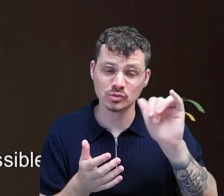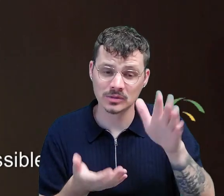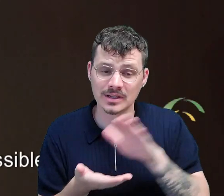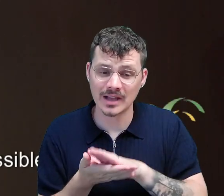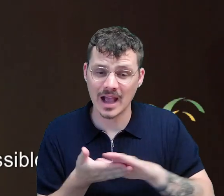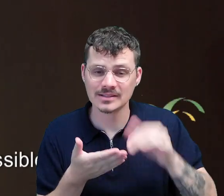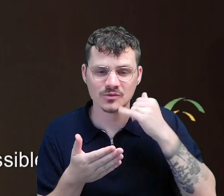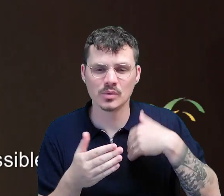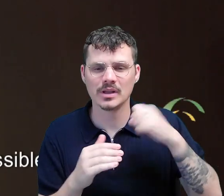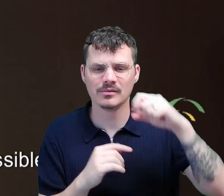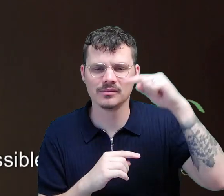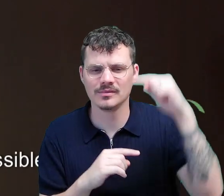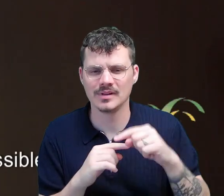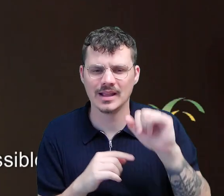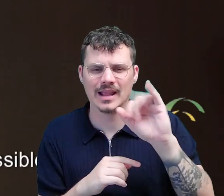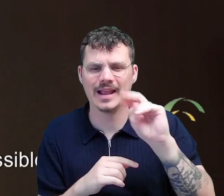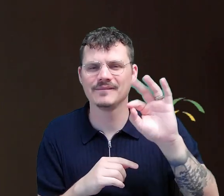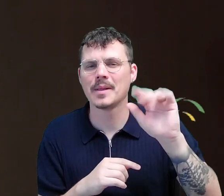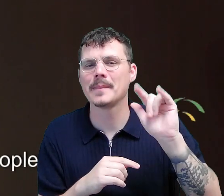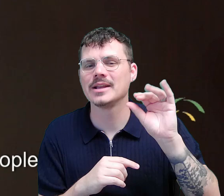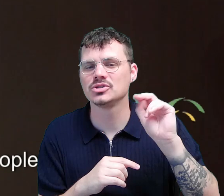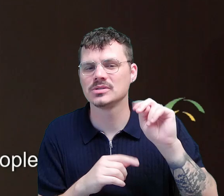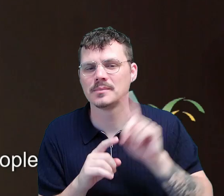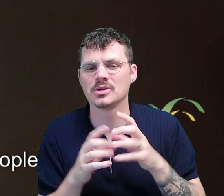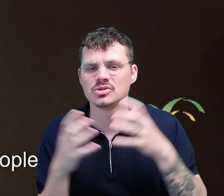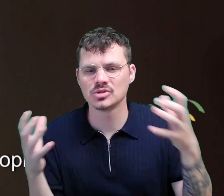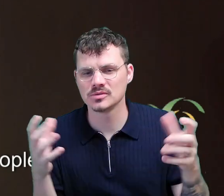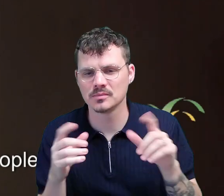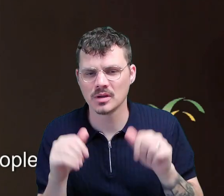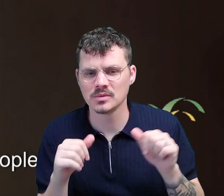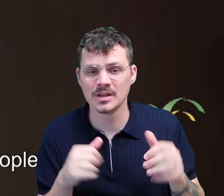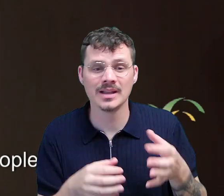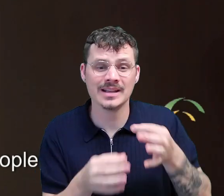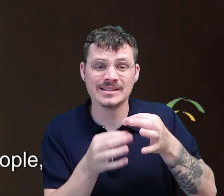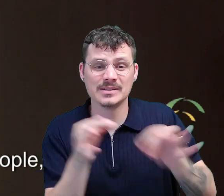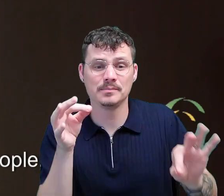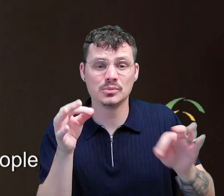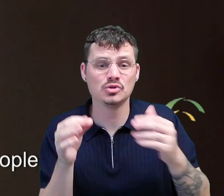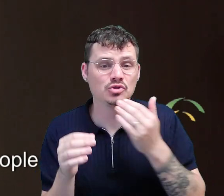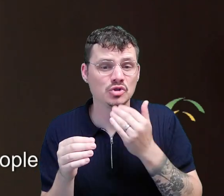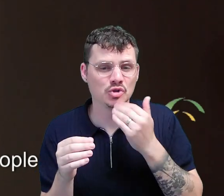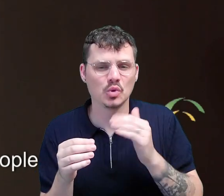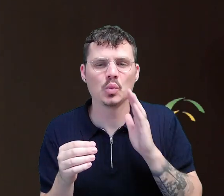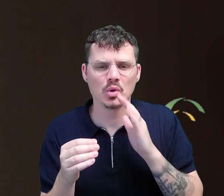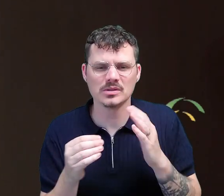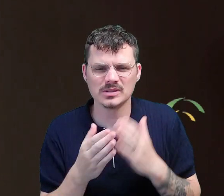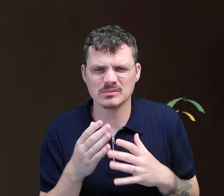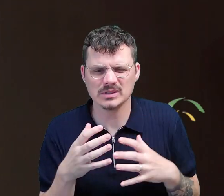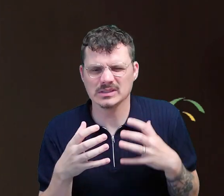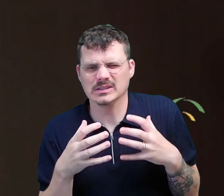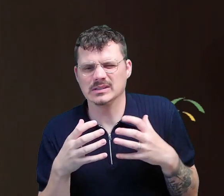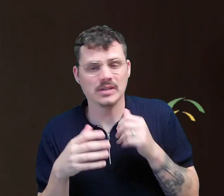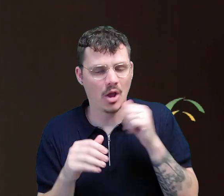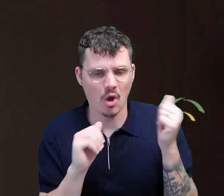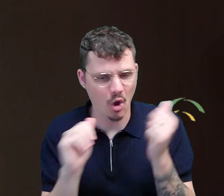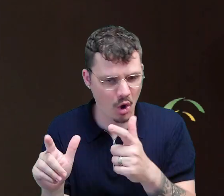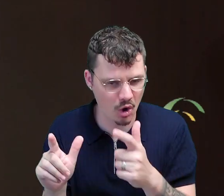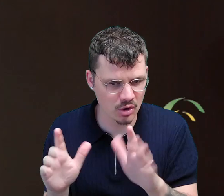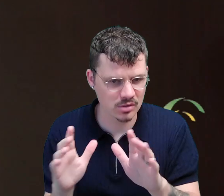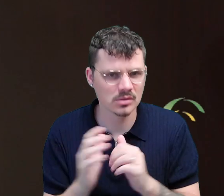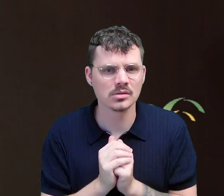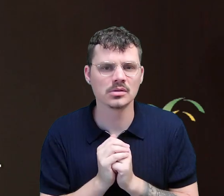to reduce inflammation as much as possible. Simple sugars tend to irritate some people, not everybody,